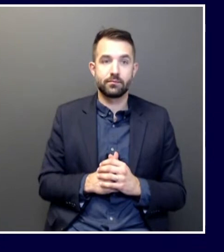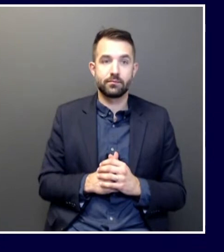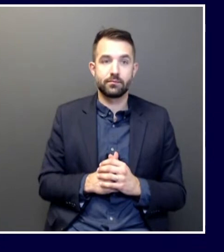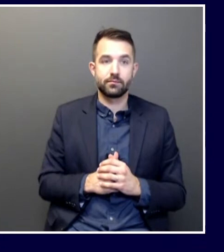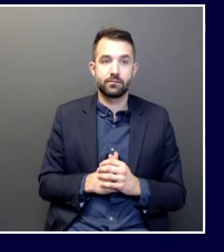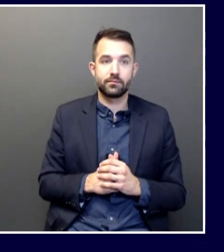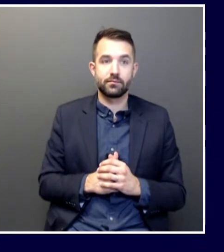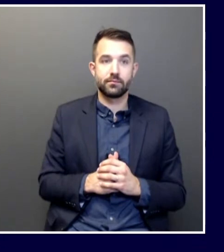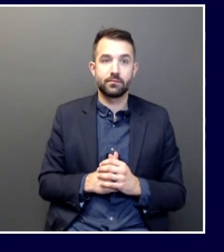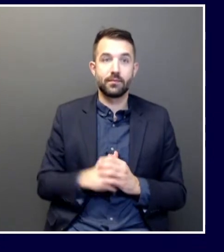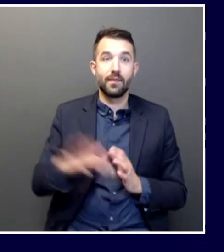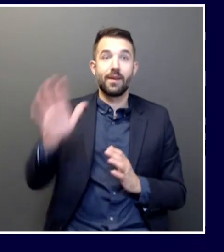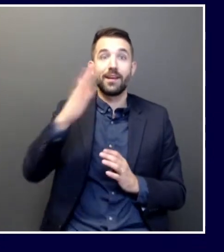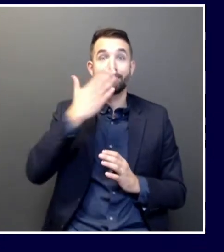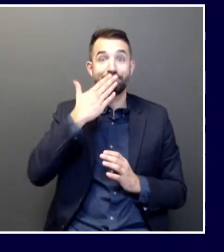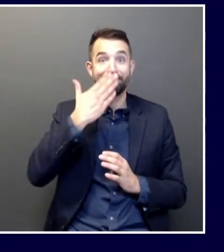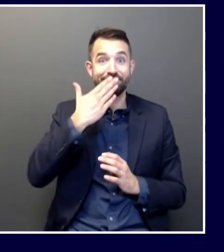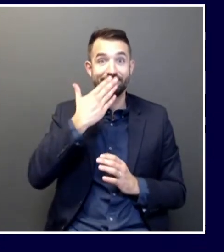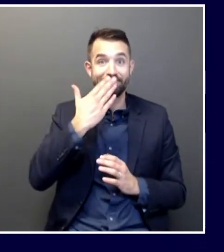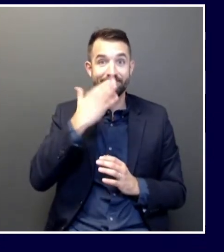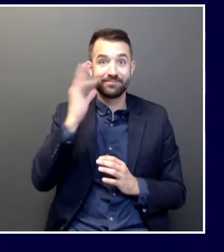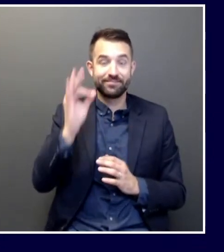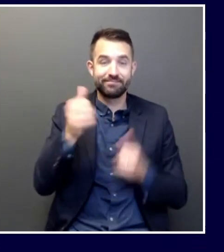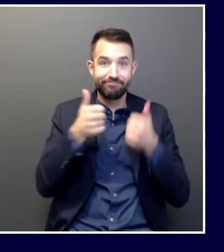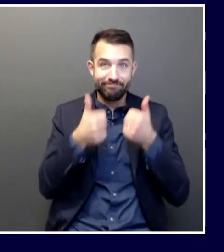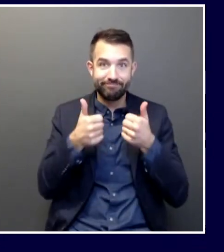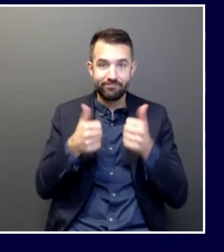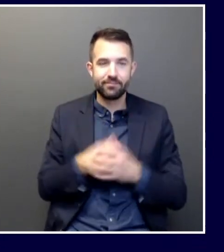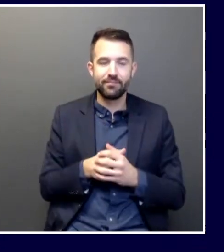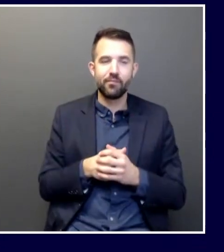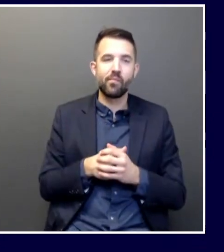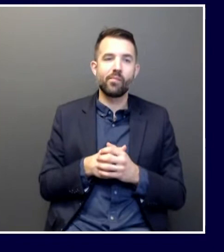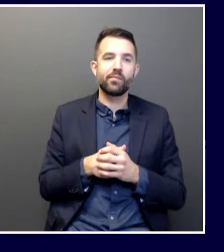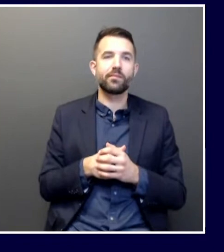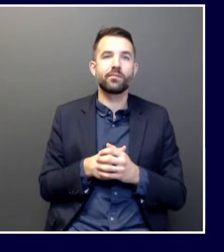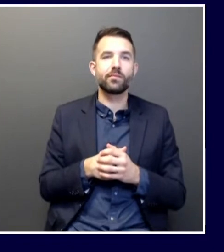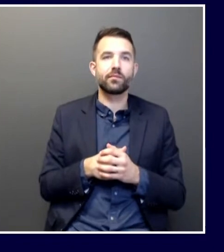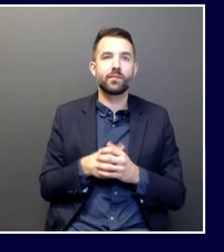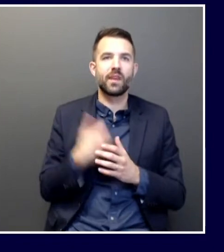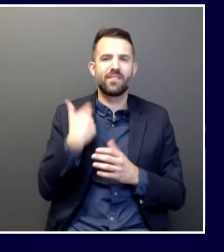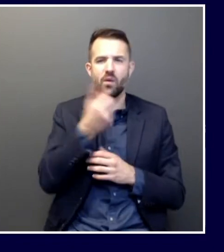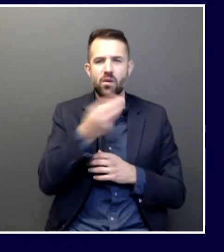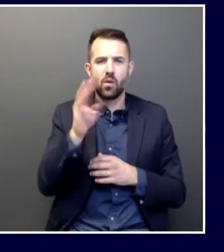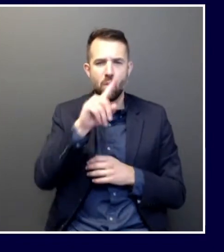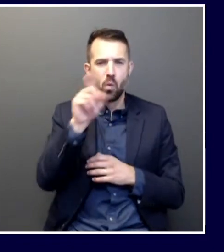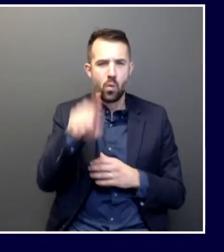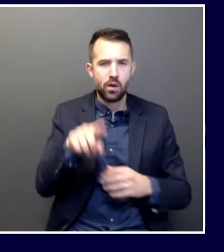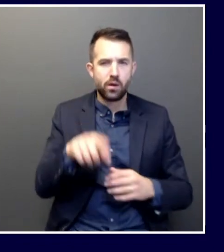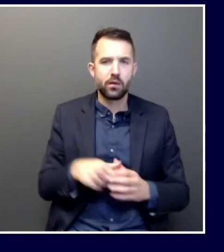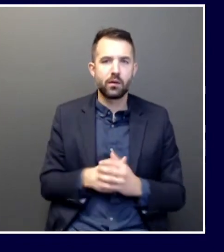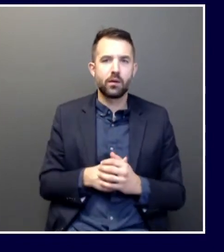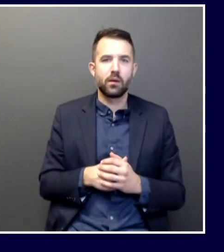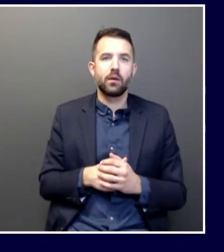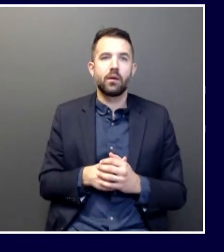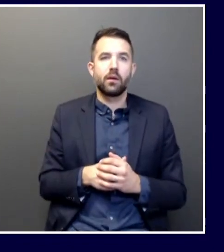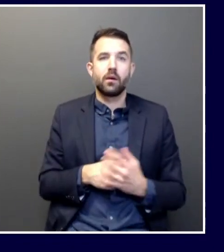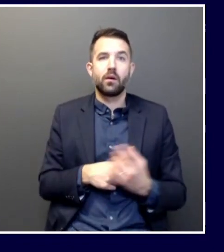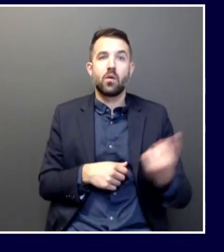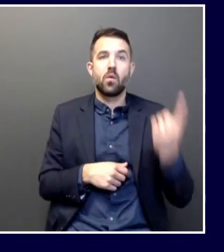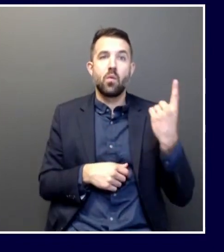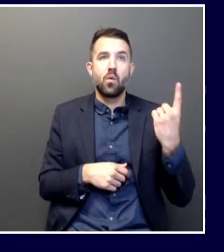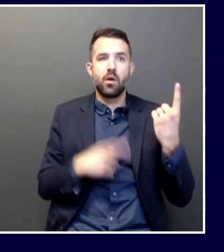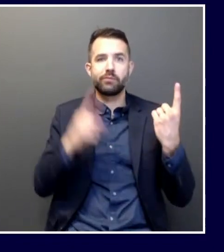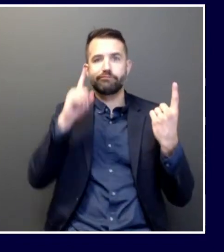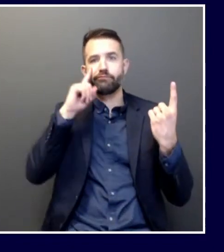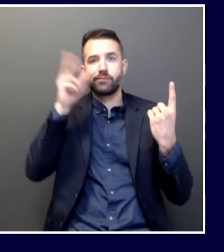Thank you, Dr. Shah and Commissioner Lambrou. First, I have a question from a listener who notes that the state of Vermont has chosen